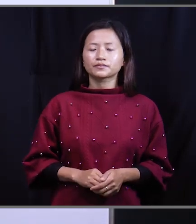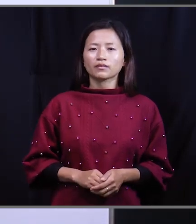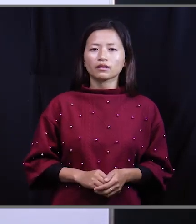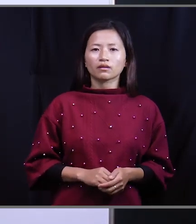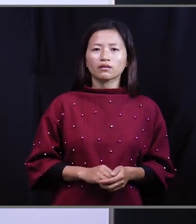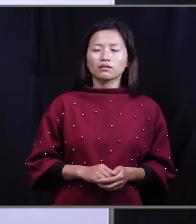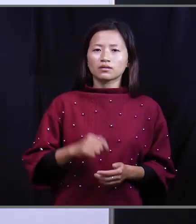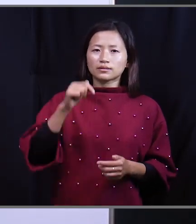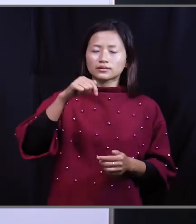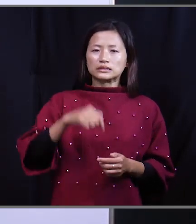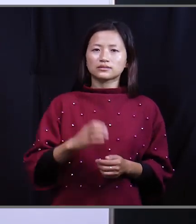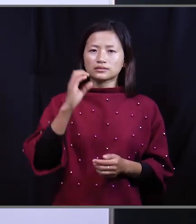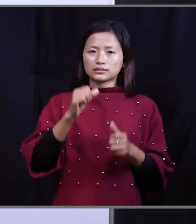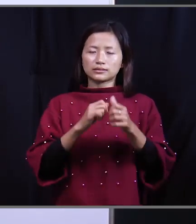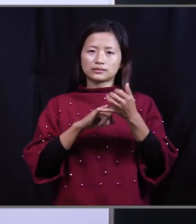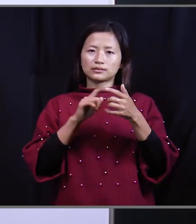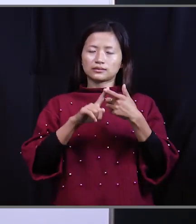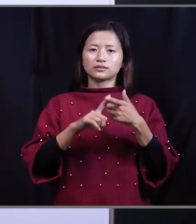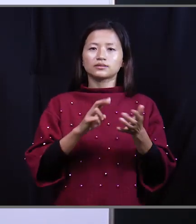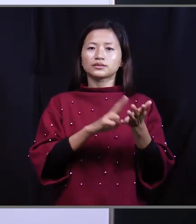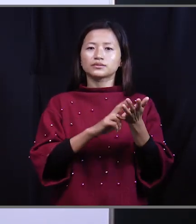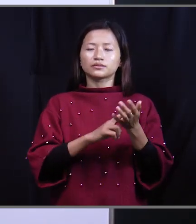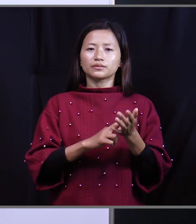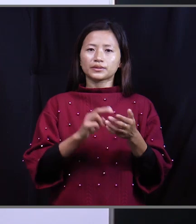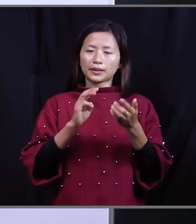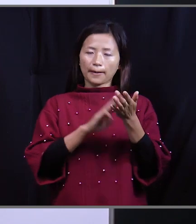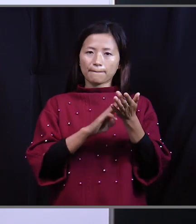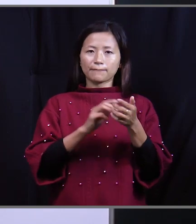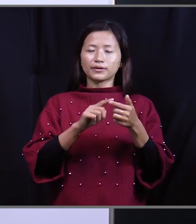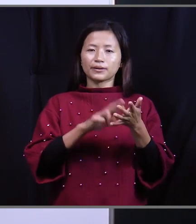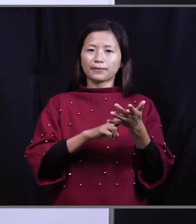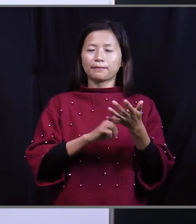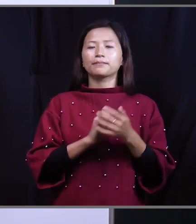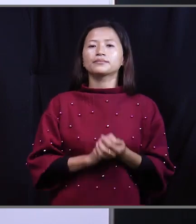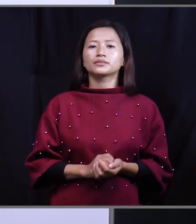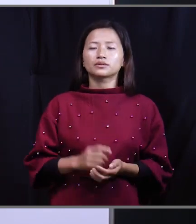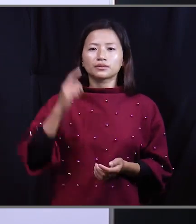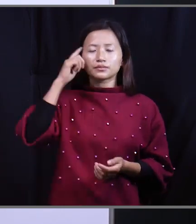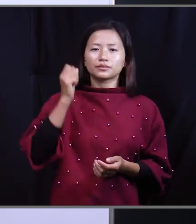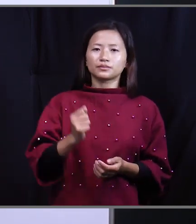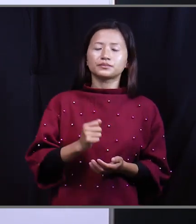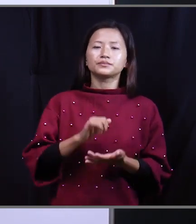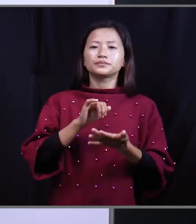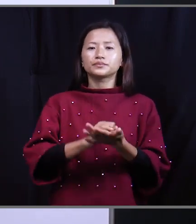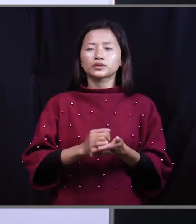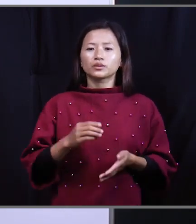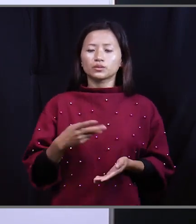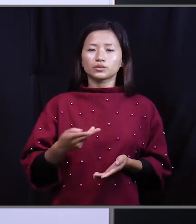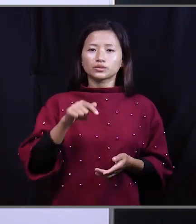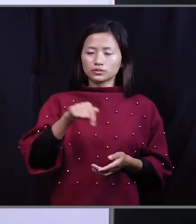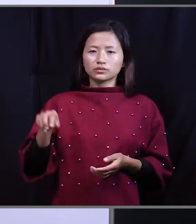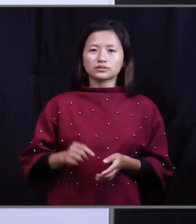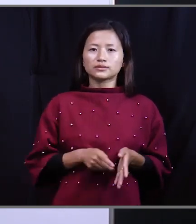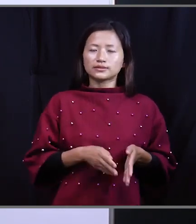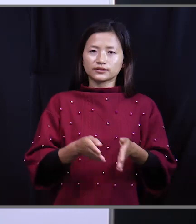is that in this case, the nuclear membrane will completely disappear, okay? Remember that. Which will lead to the next